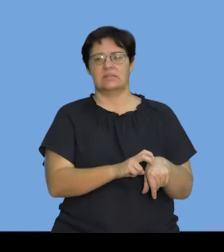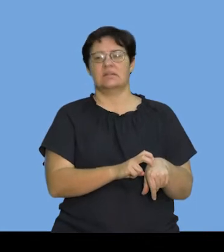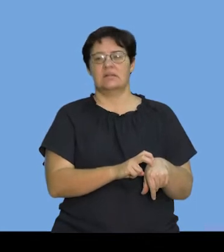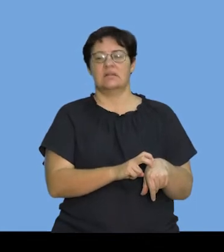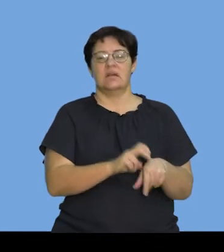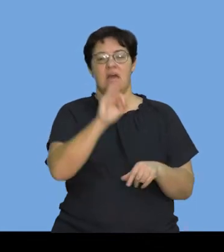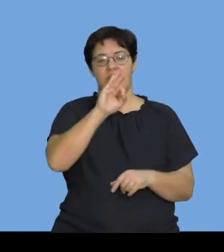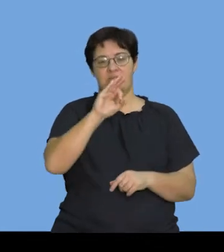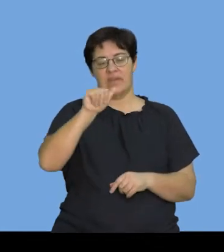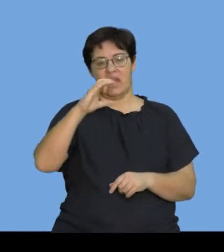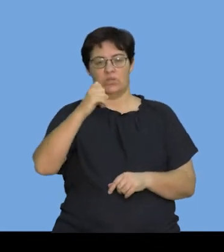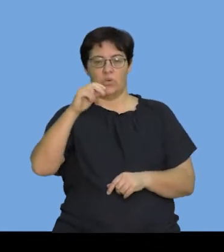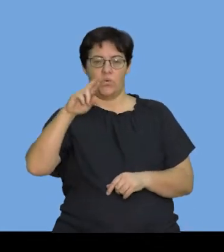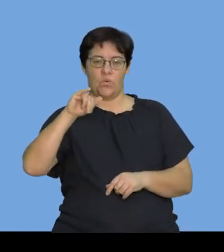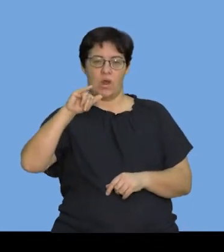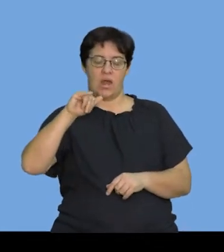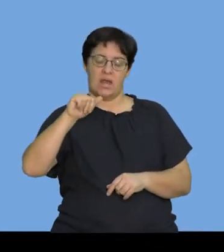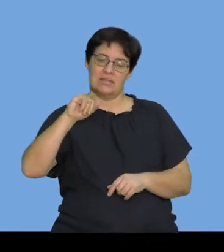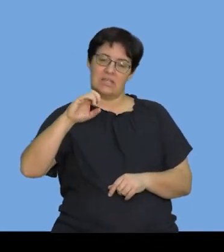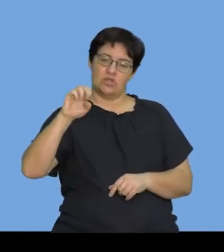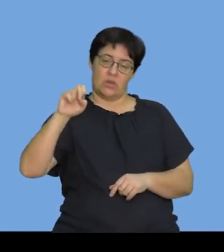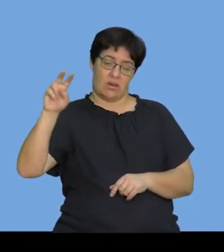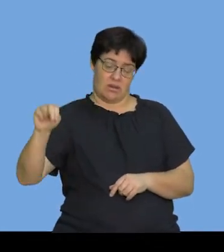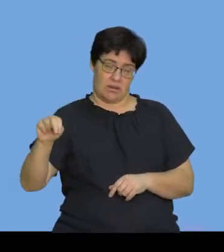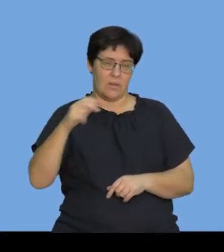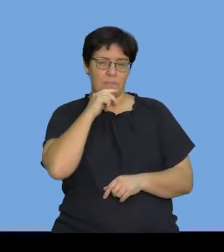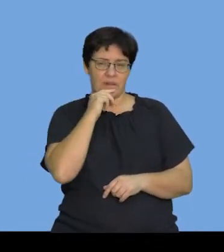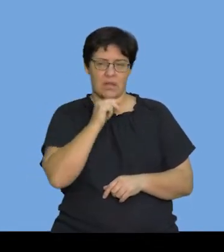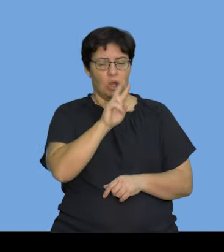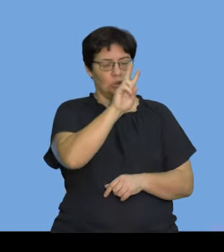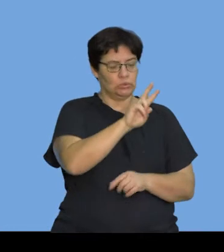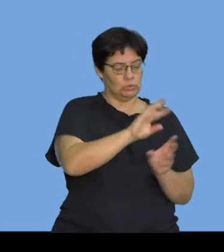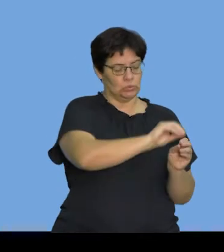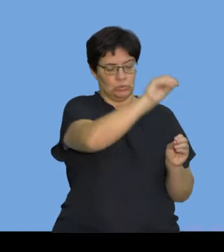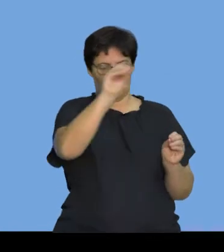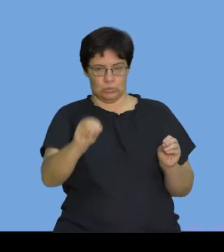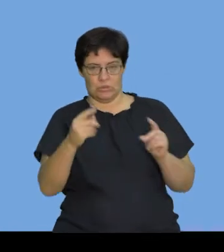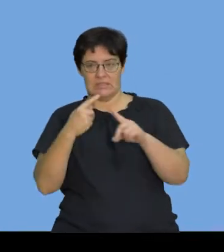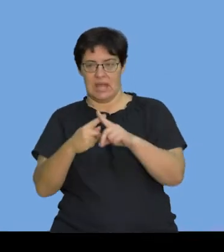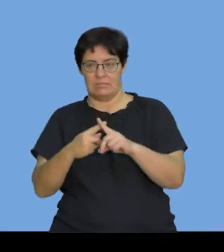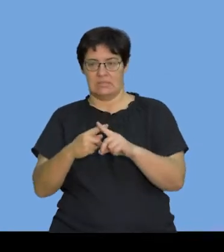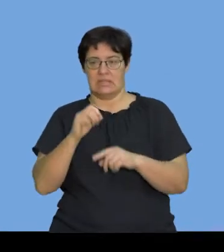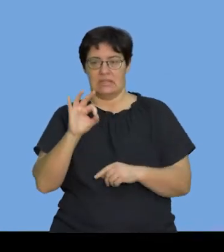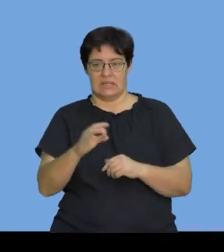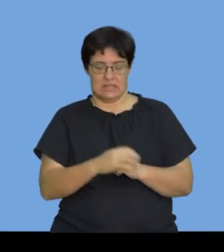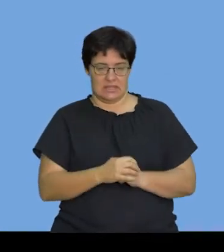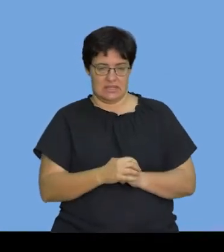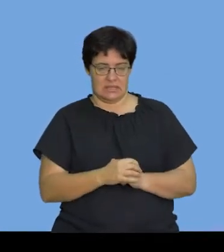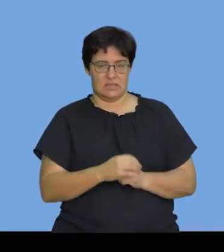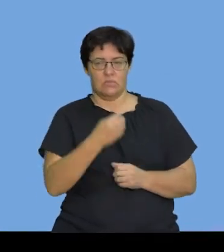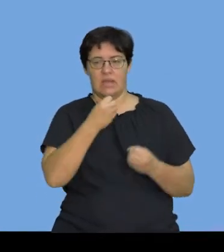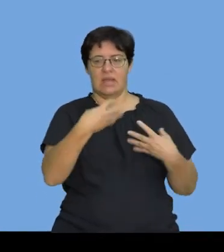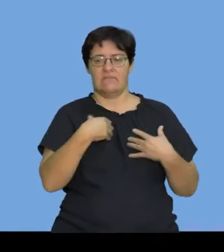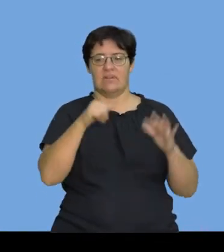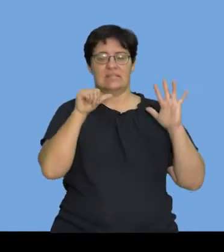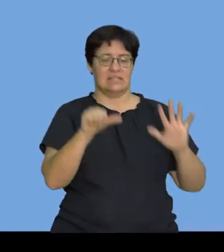right? So to use factorization, you multiply the 2 with the 3, so that will give you 6, right? And